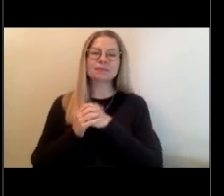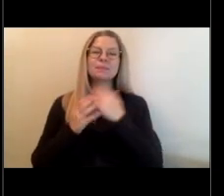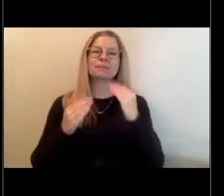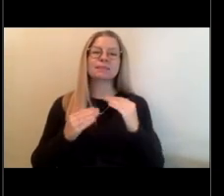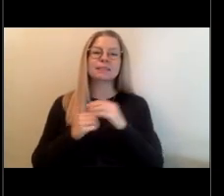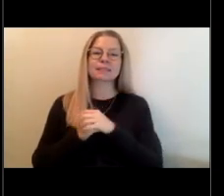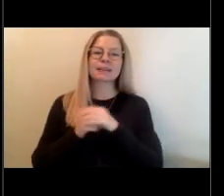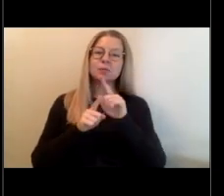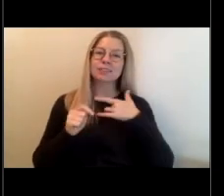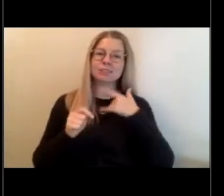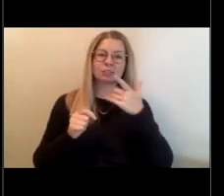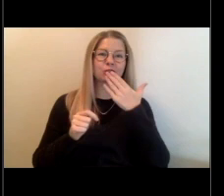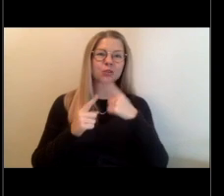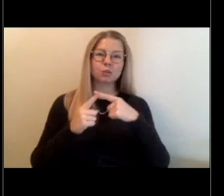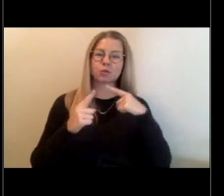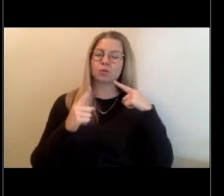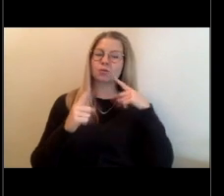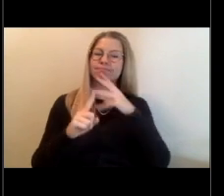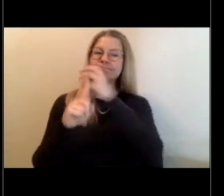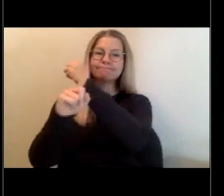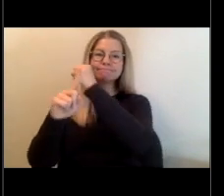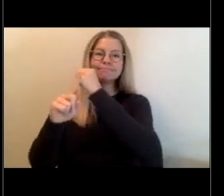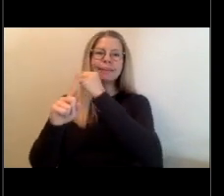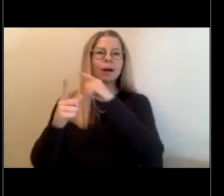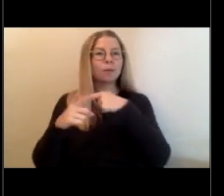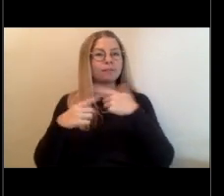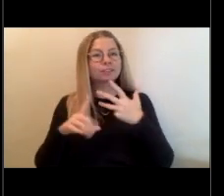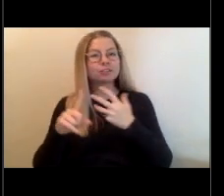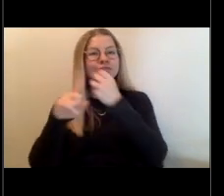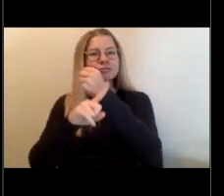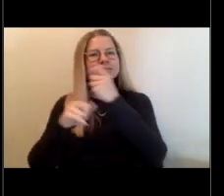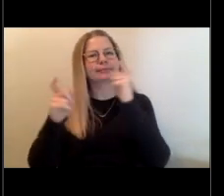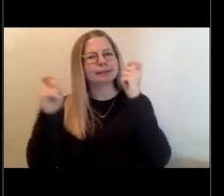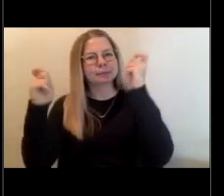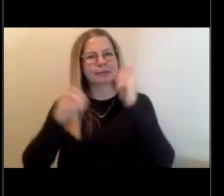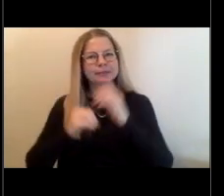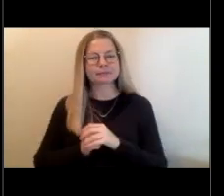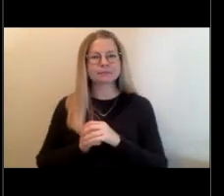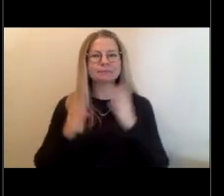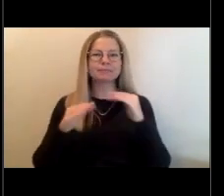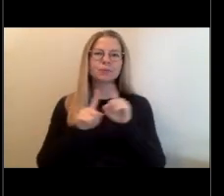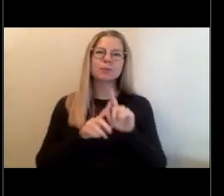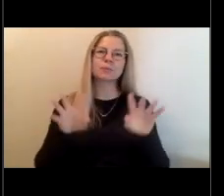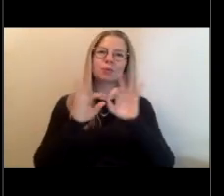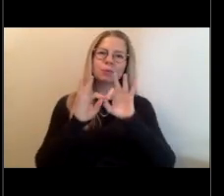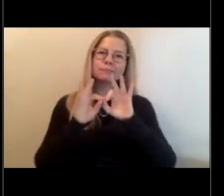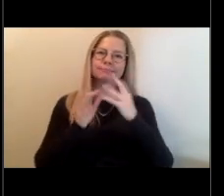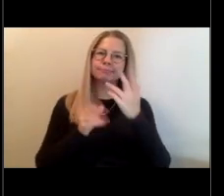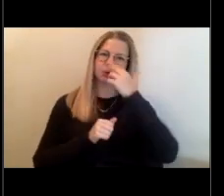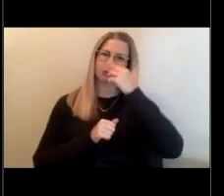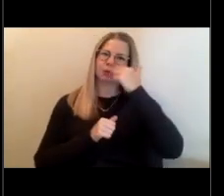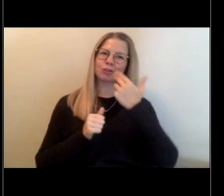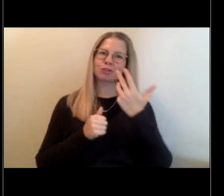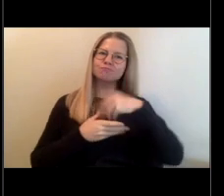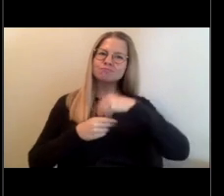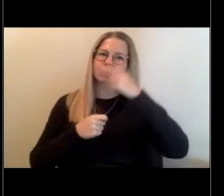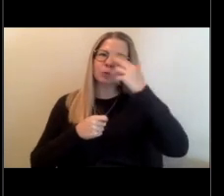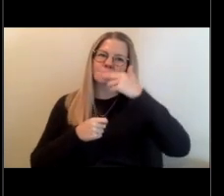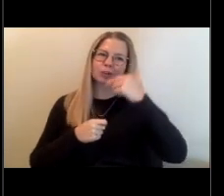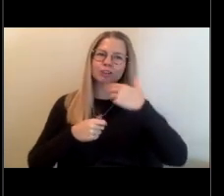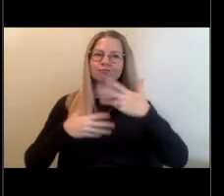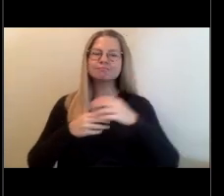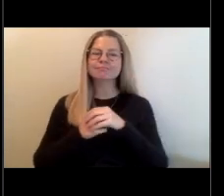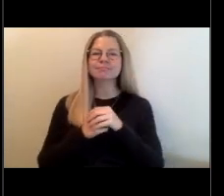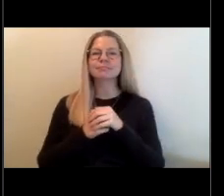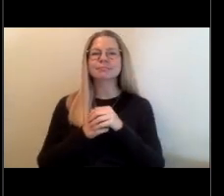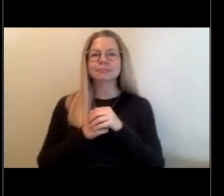it. You had be well advised to keep your sense of humor. Include others, including people you don't